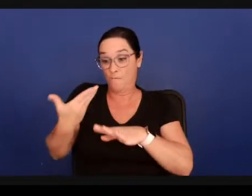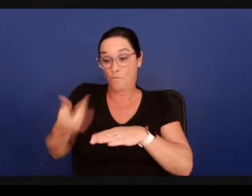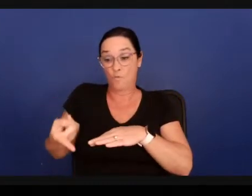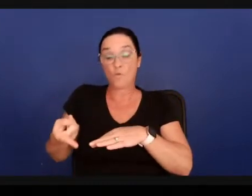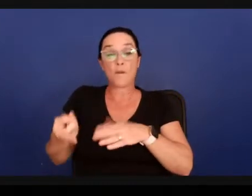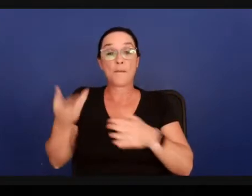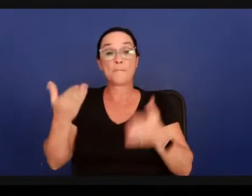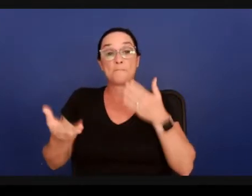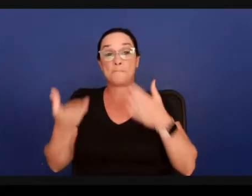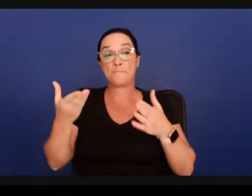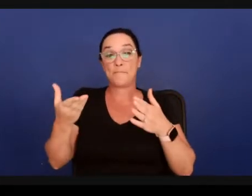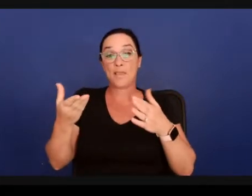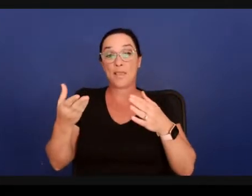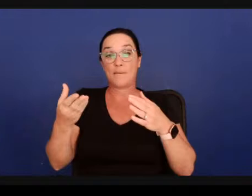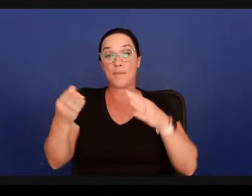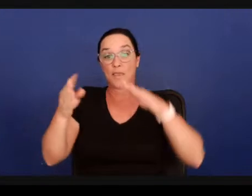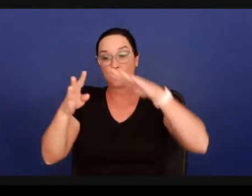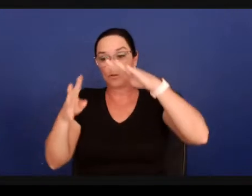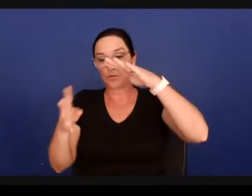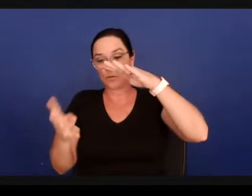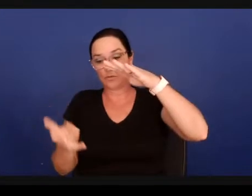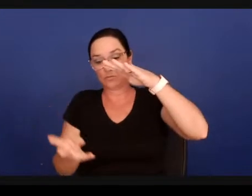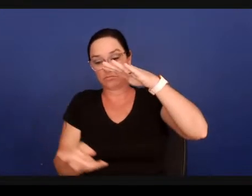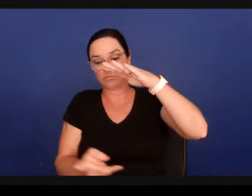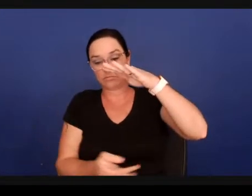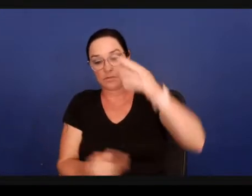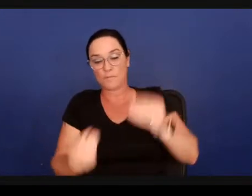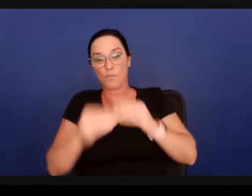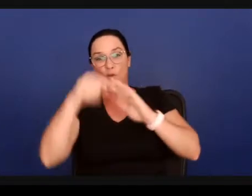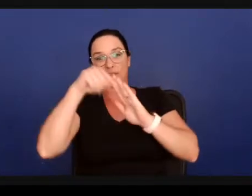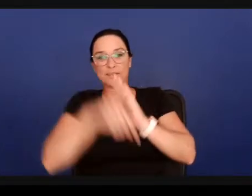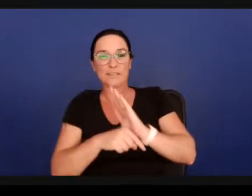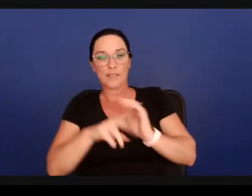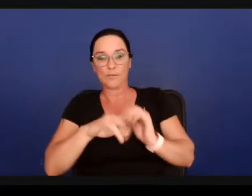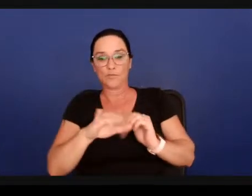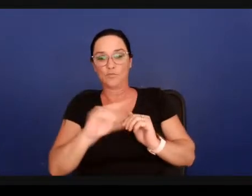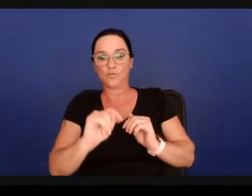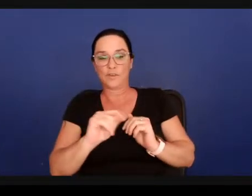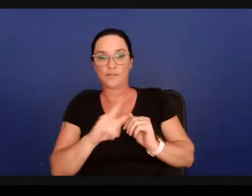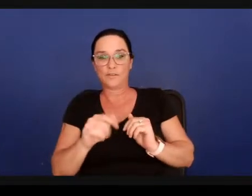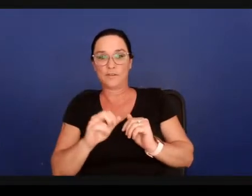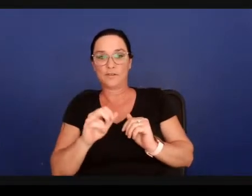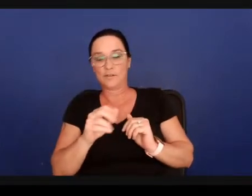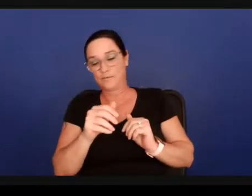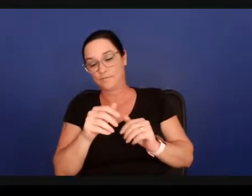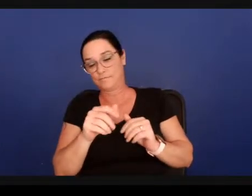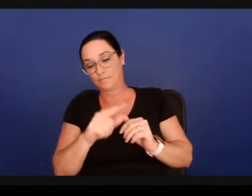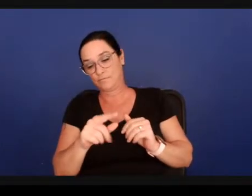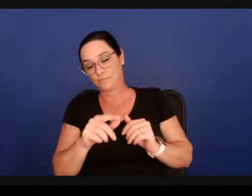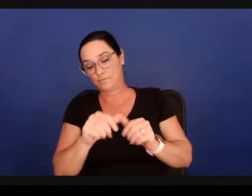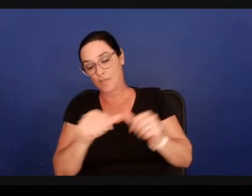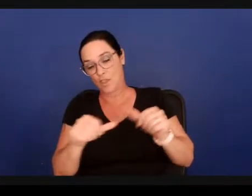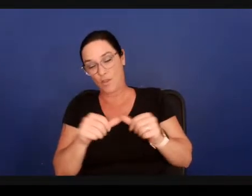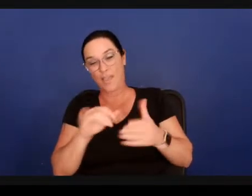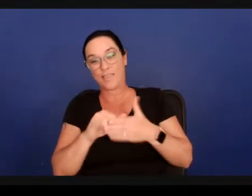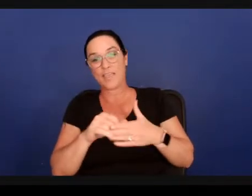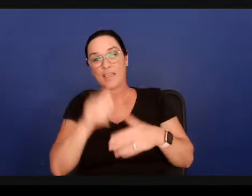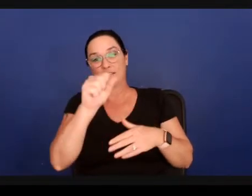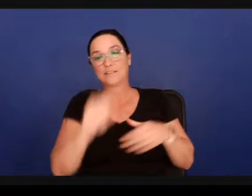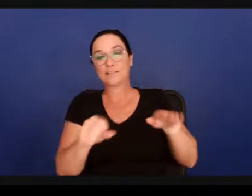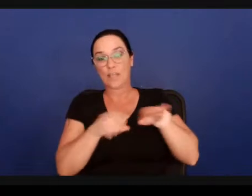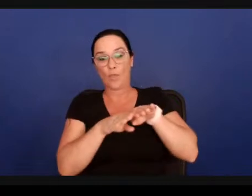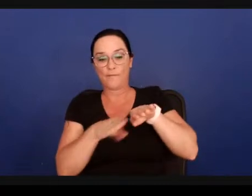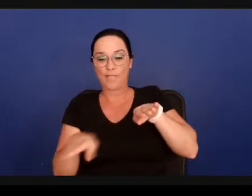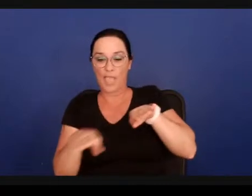perhaps sinking down into that deeper rift area towards the Tacoma and that south flank base that slides and moves